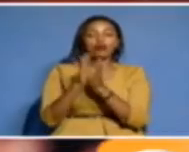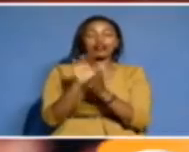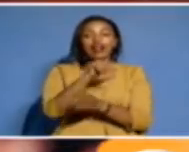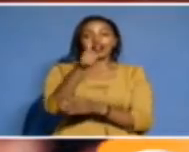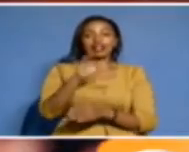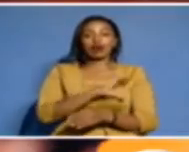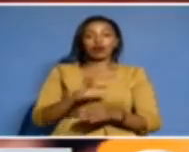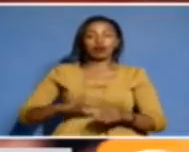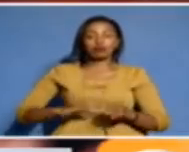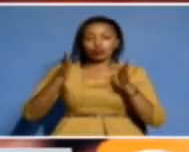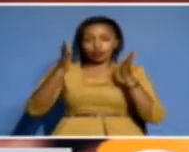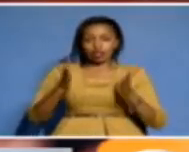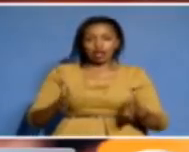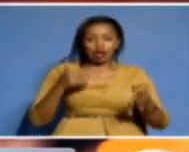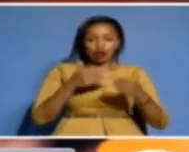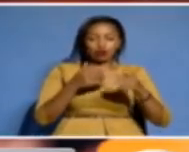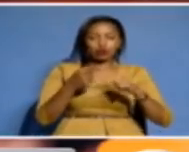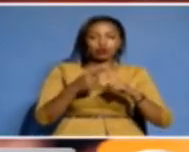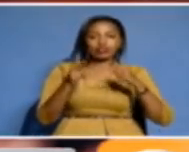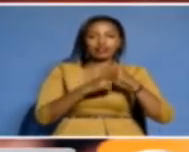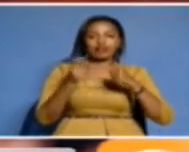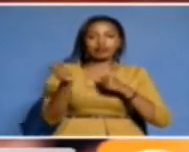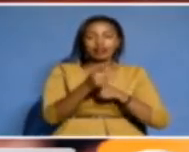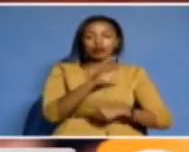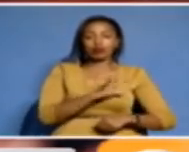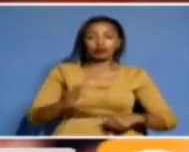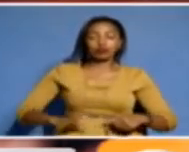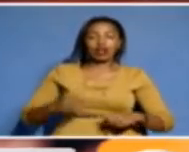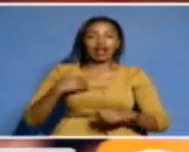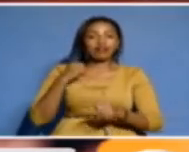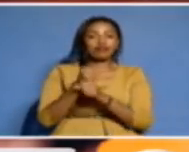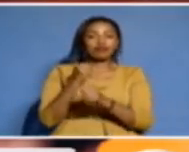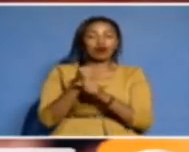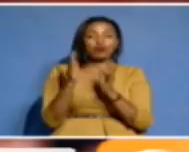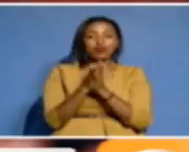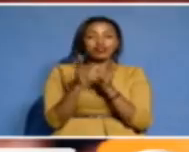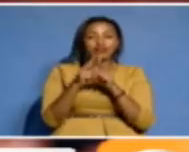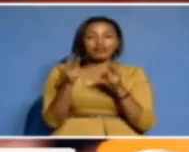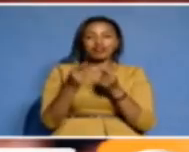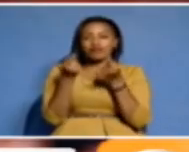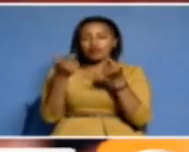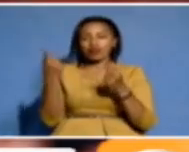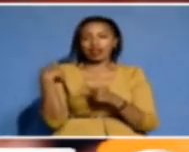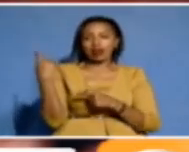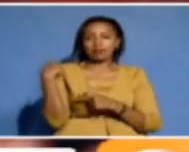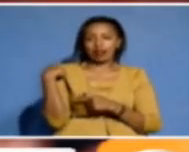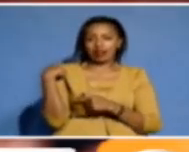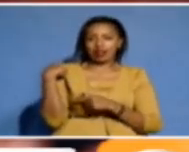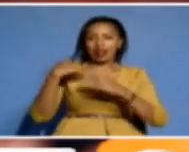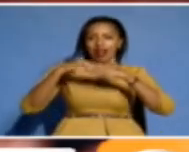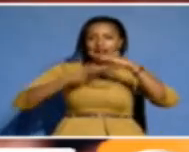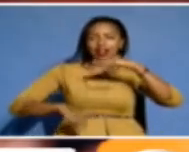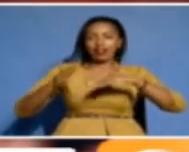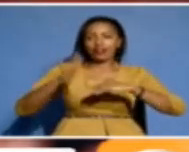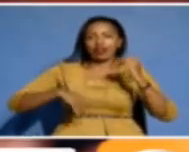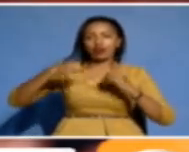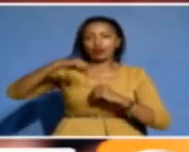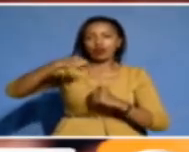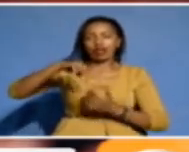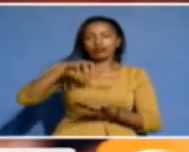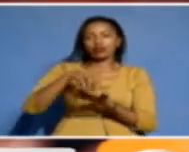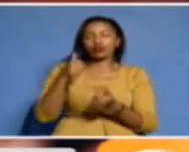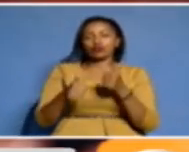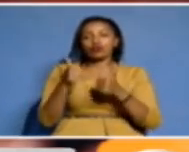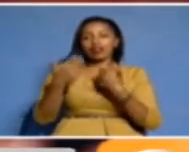close to 7 months, the commission had conducted its business with the minimum number for a quorum, a situation that left no room